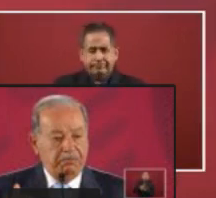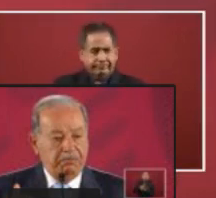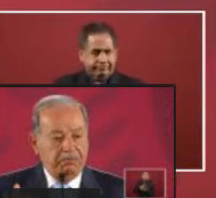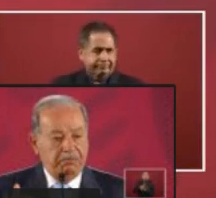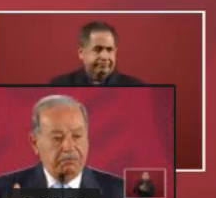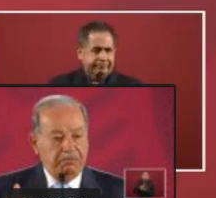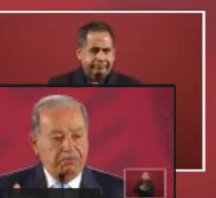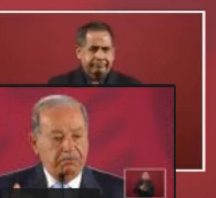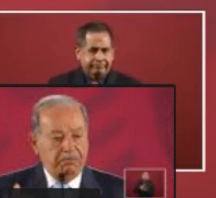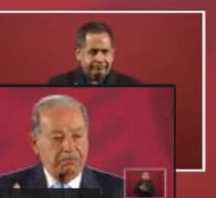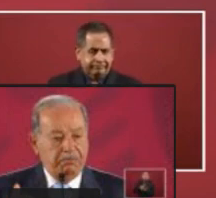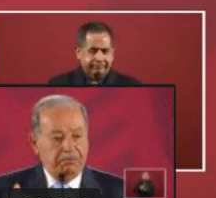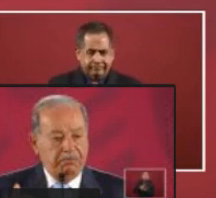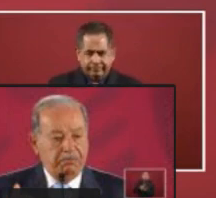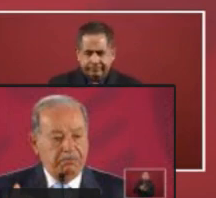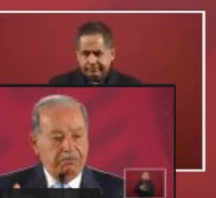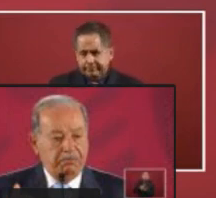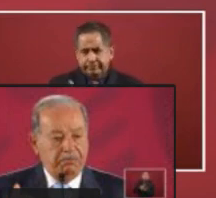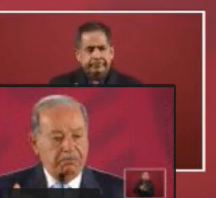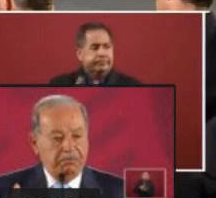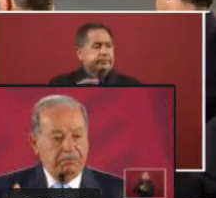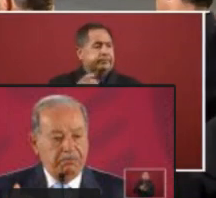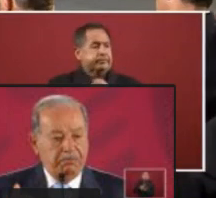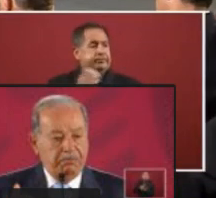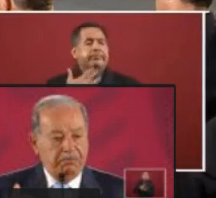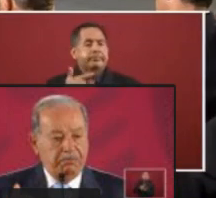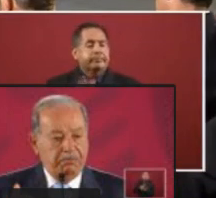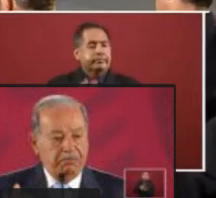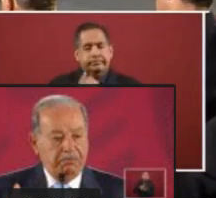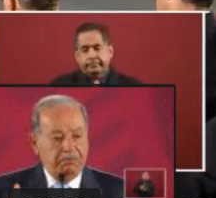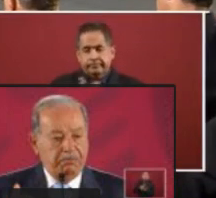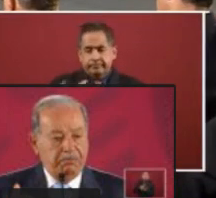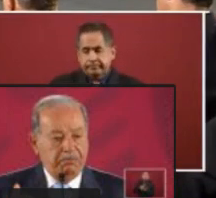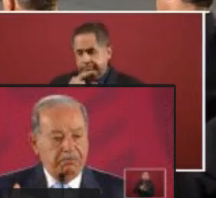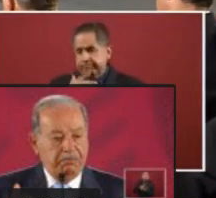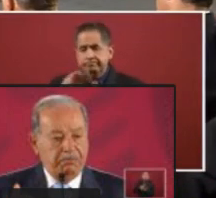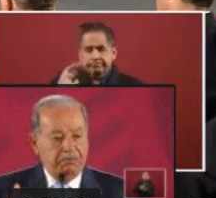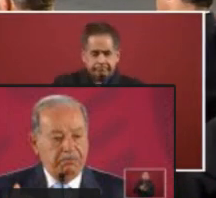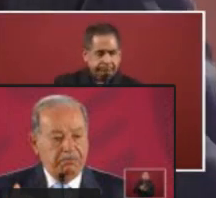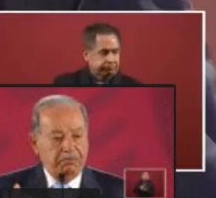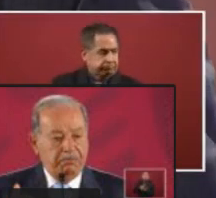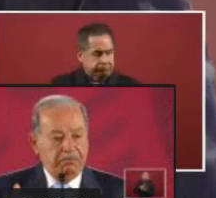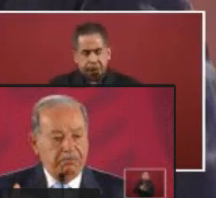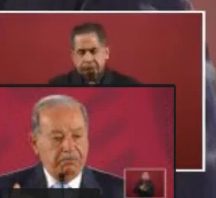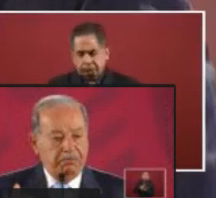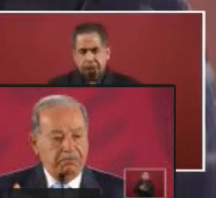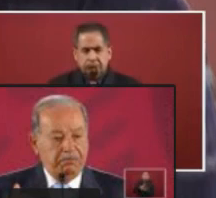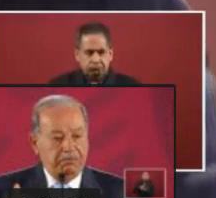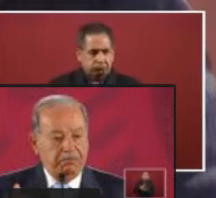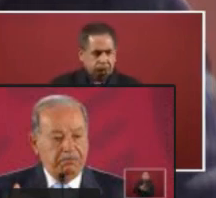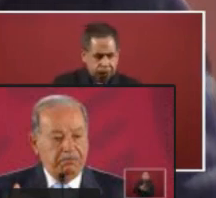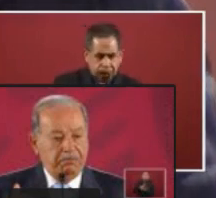principal benefits. A tariff for transport, which is less,